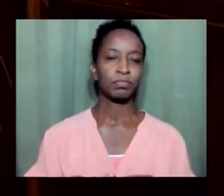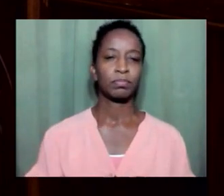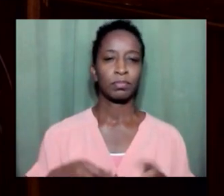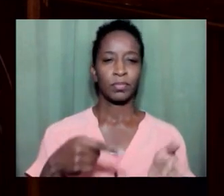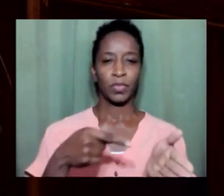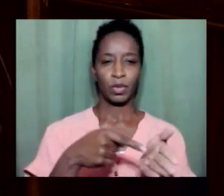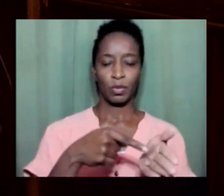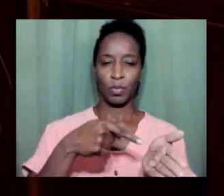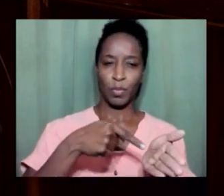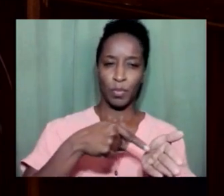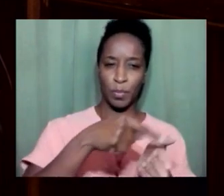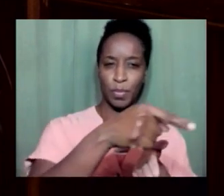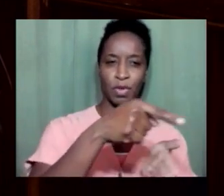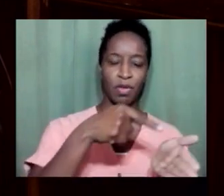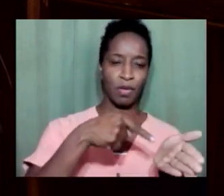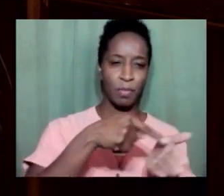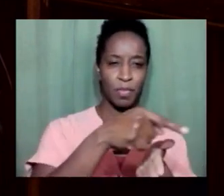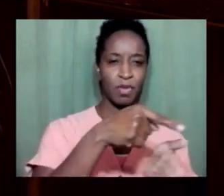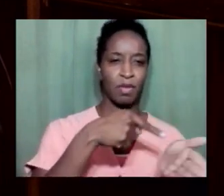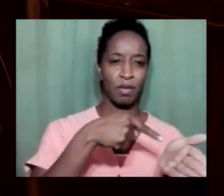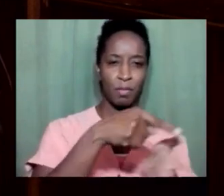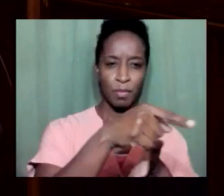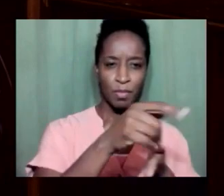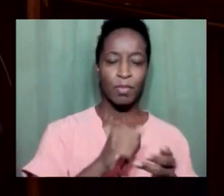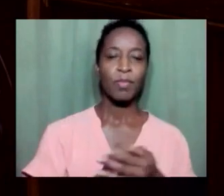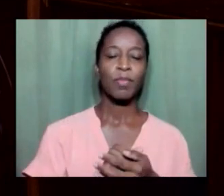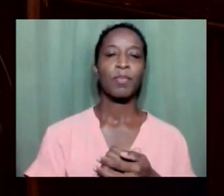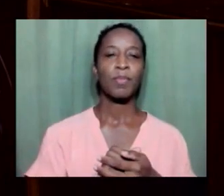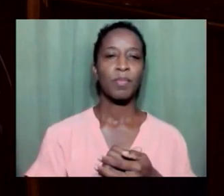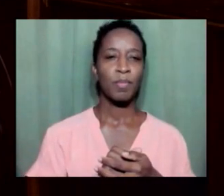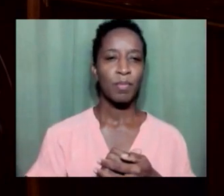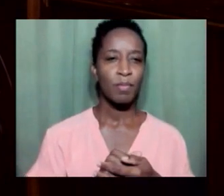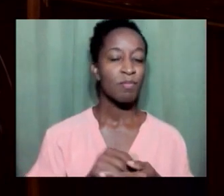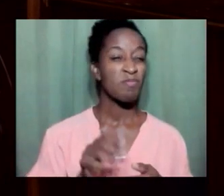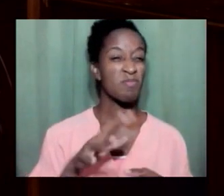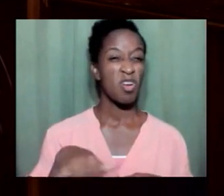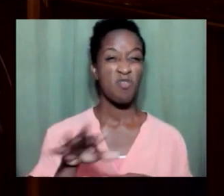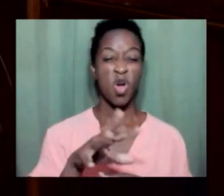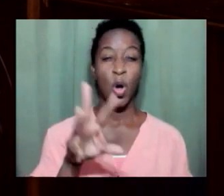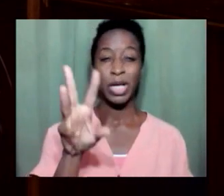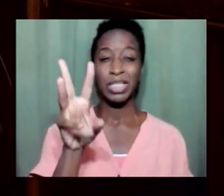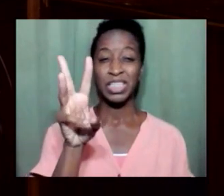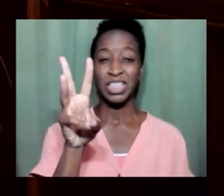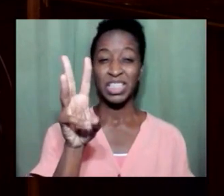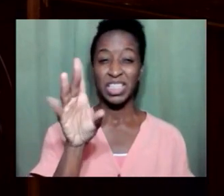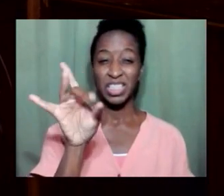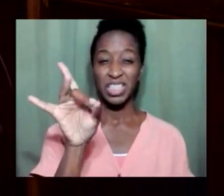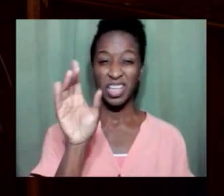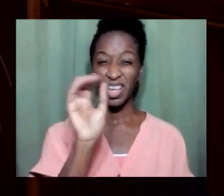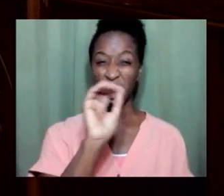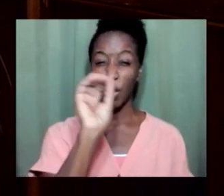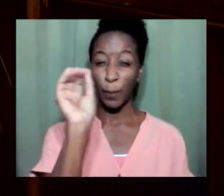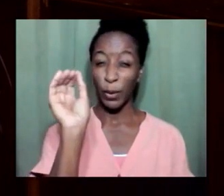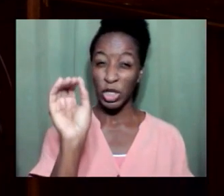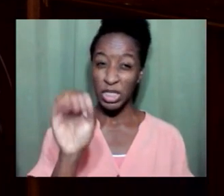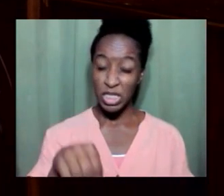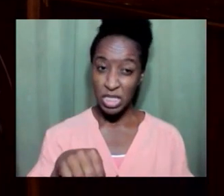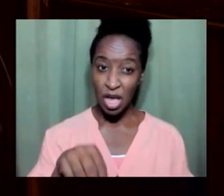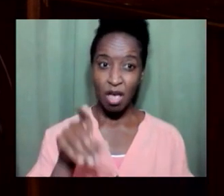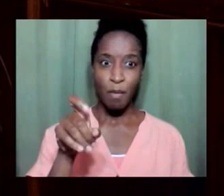debts, took up 68 cents in the dollar. I well remember the speech by the then Prime Minister, the Right Excellent Owen Seymour